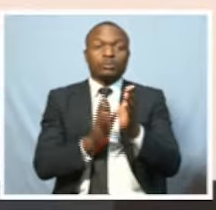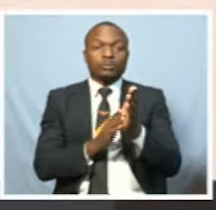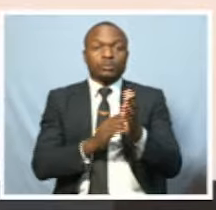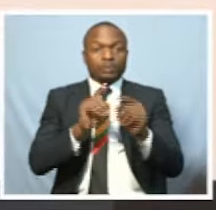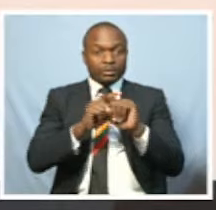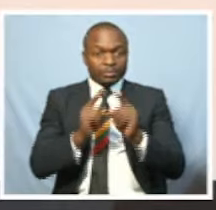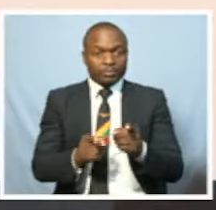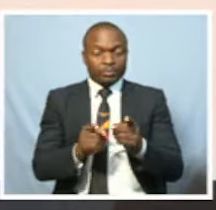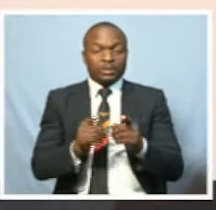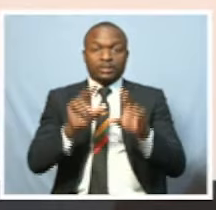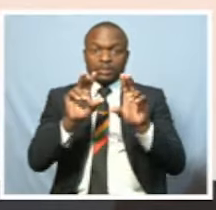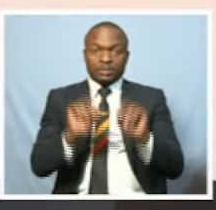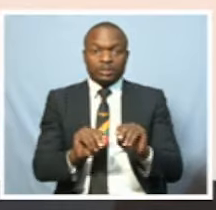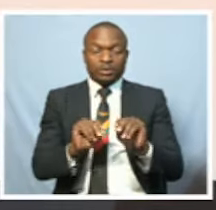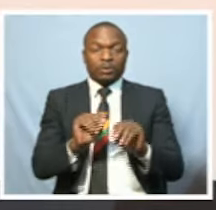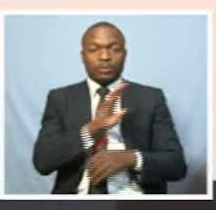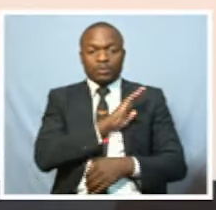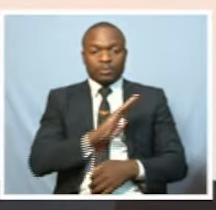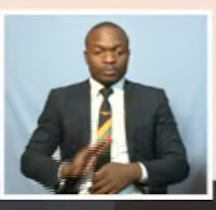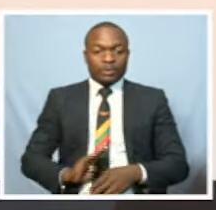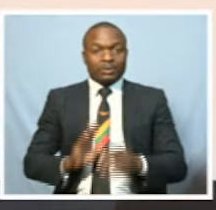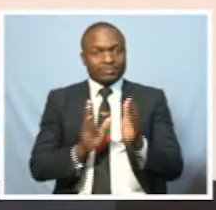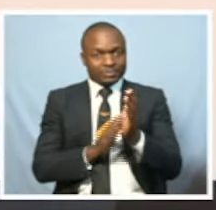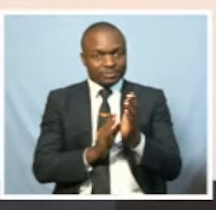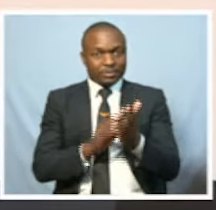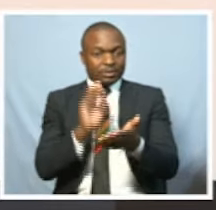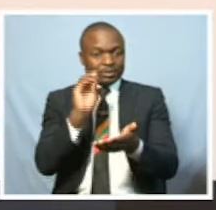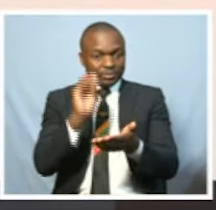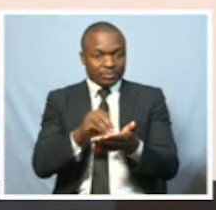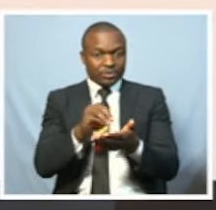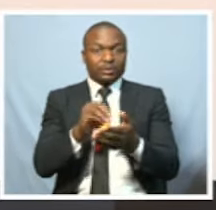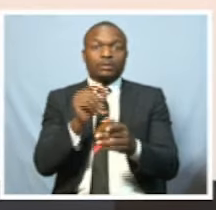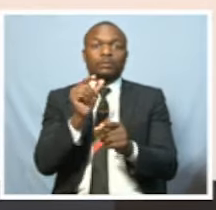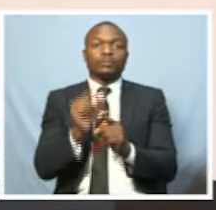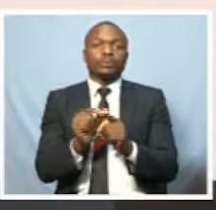said no boarding school. We insert the word secondary.